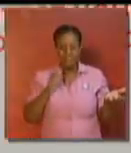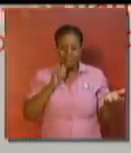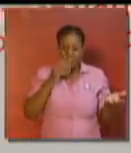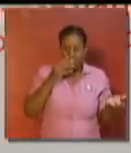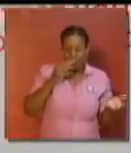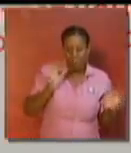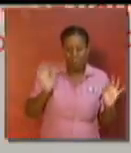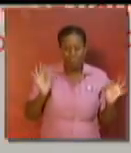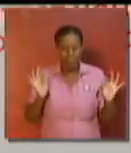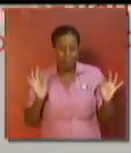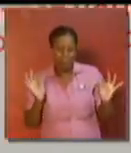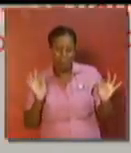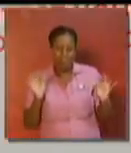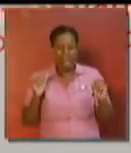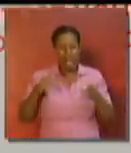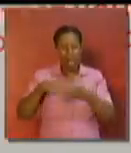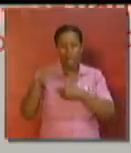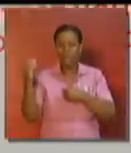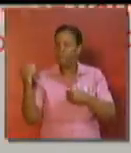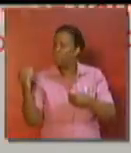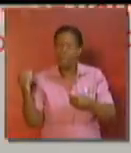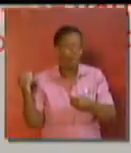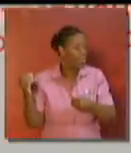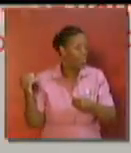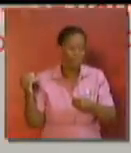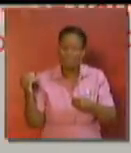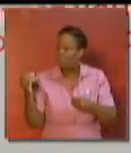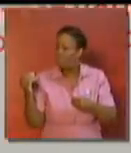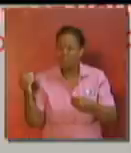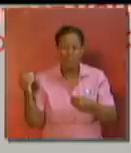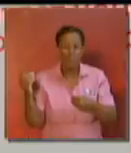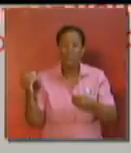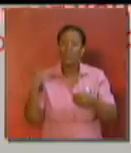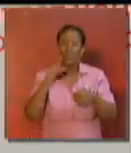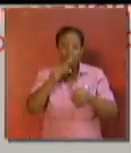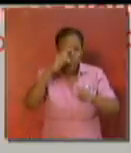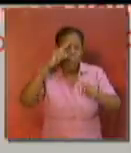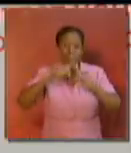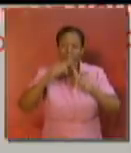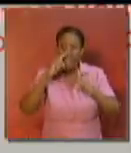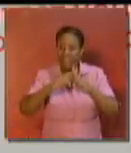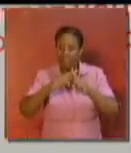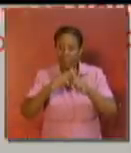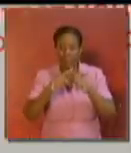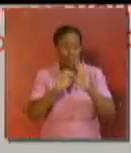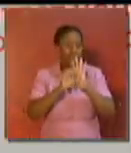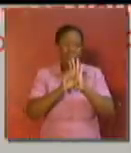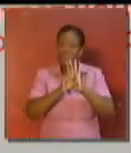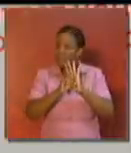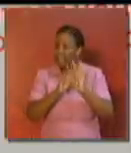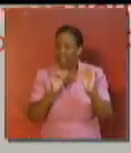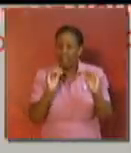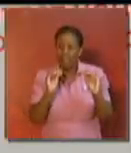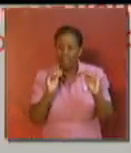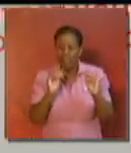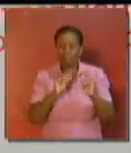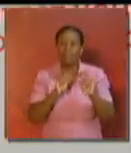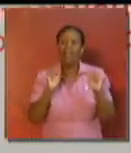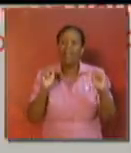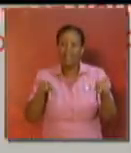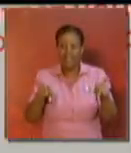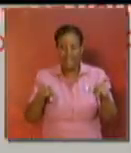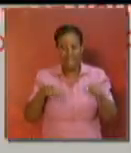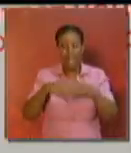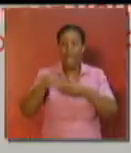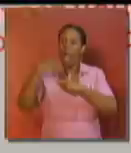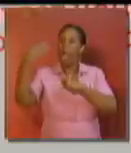spread your viral particles to other individuals and get them sick. Therefore, the home quarantine is